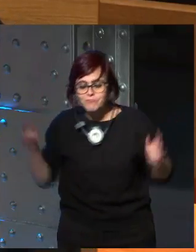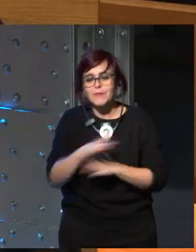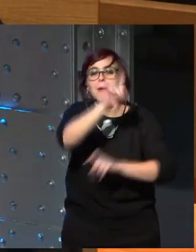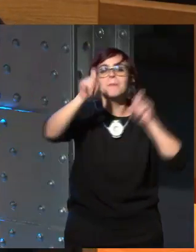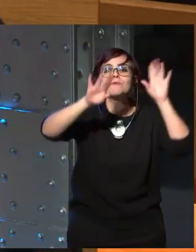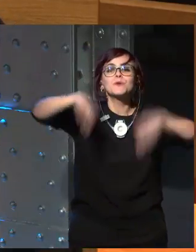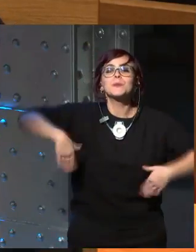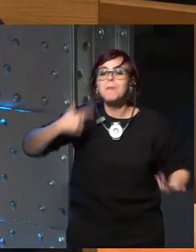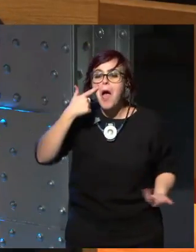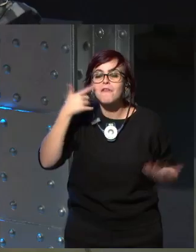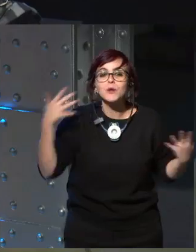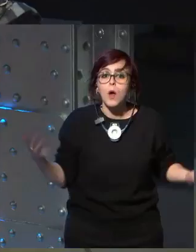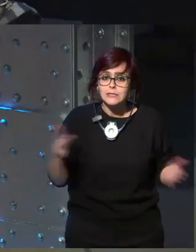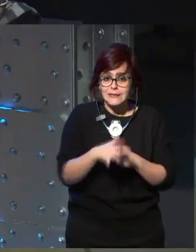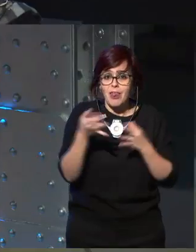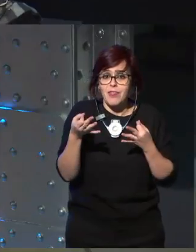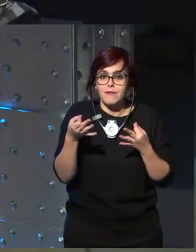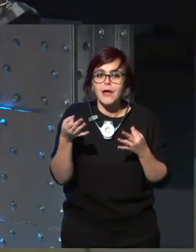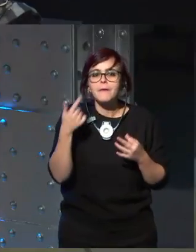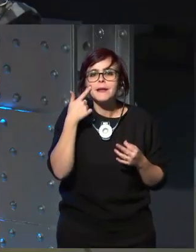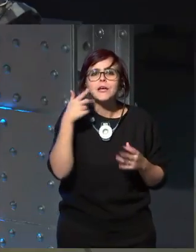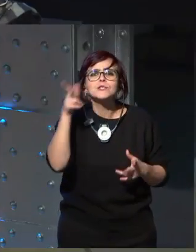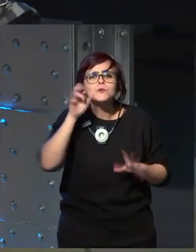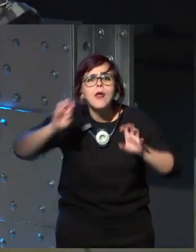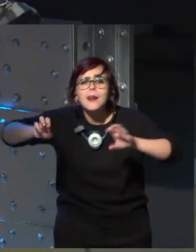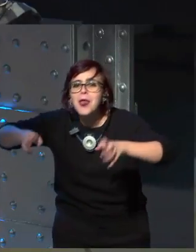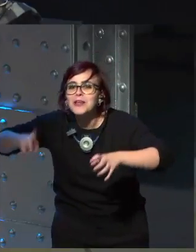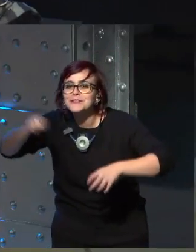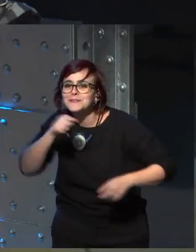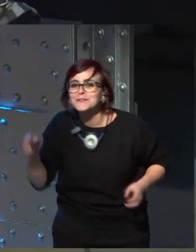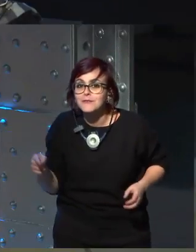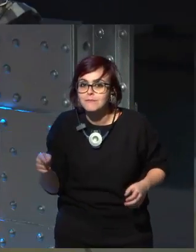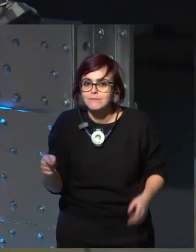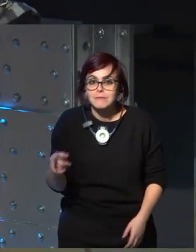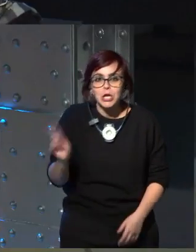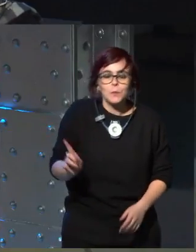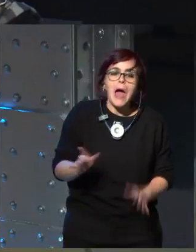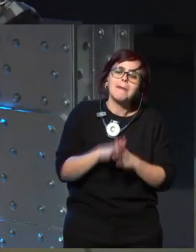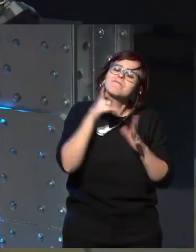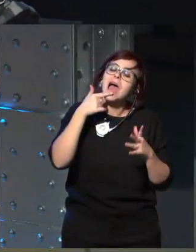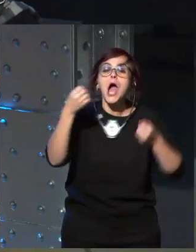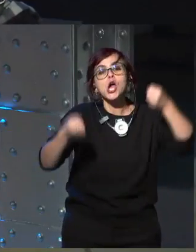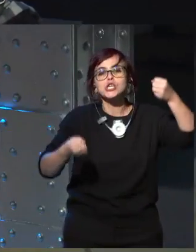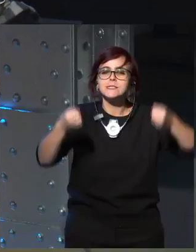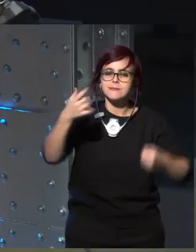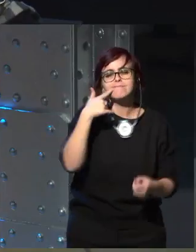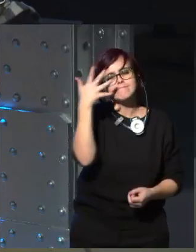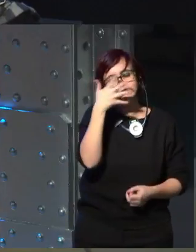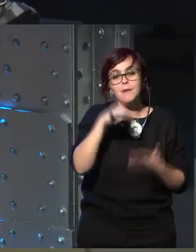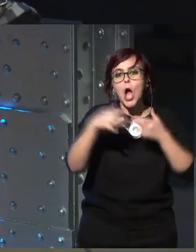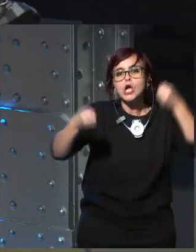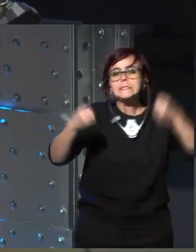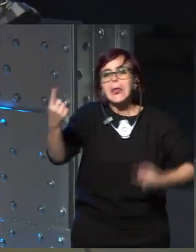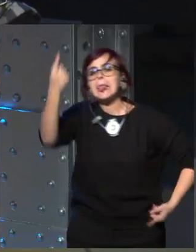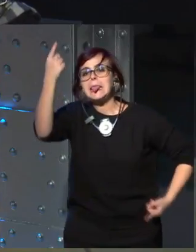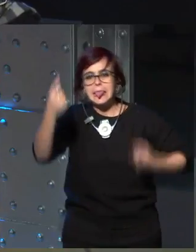imagine. Okay, last question. I have to. Do you also listen to the radio? I mean, I was afraid you would